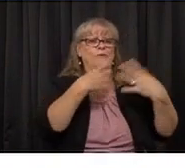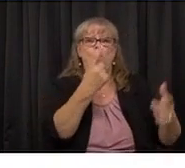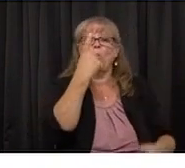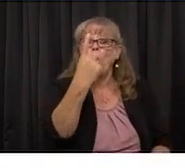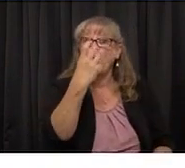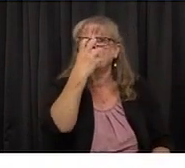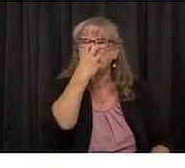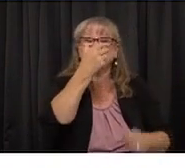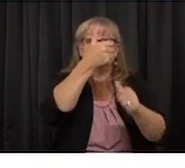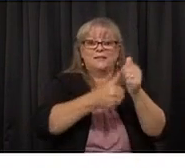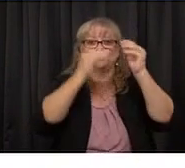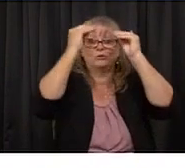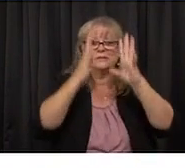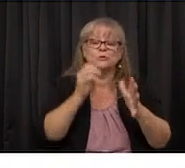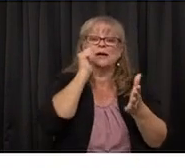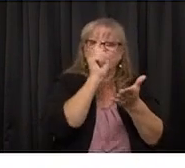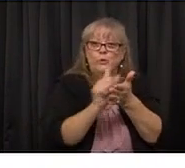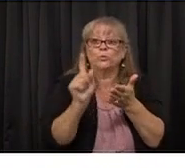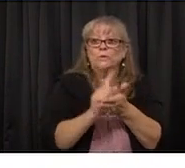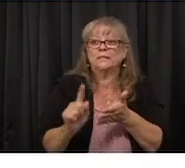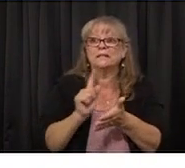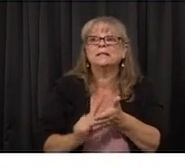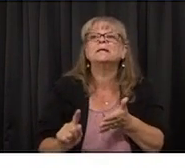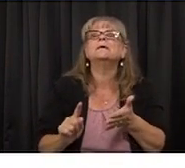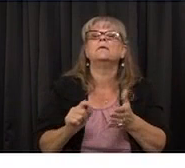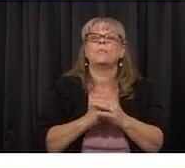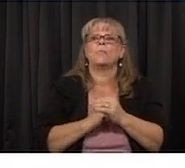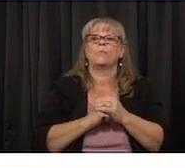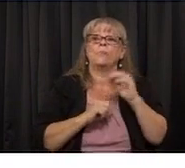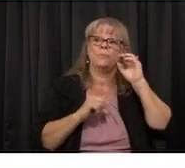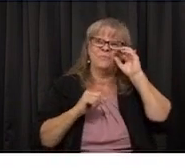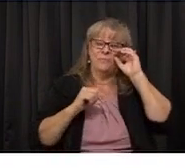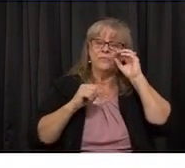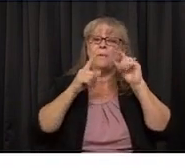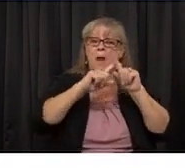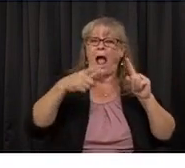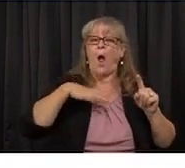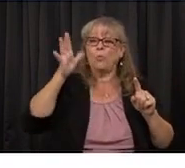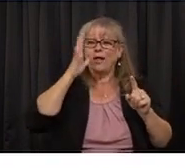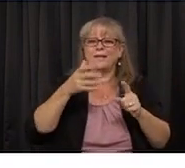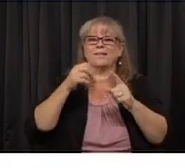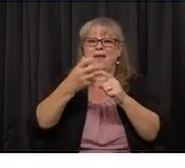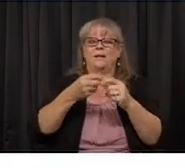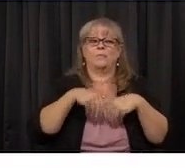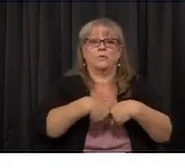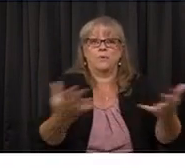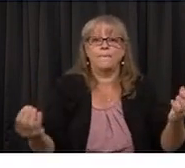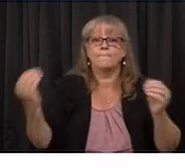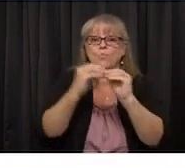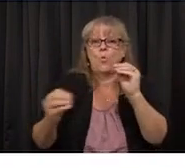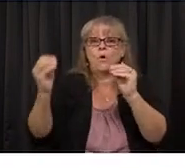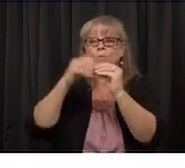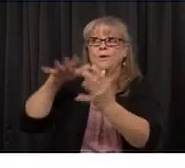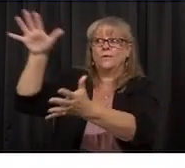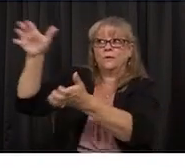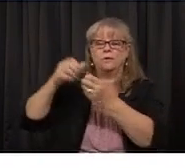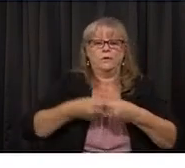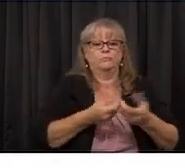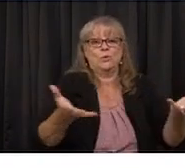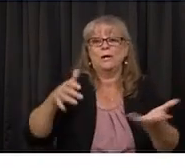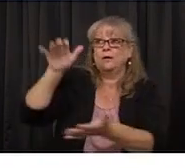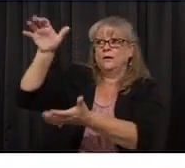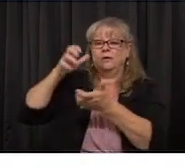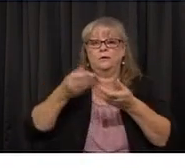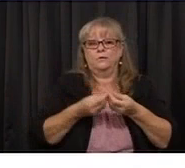do hope to extend that. And we're working on the logistics and process around getting those out to the districts every week. We're also supplying private